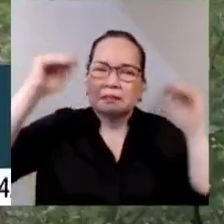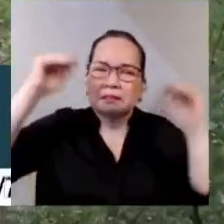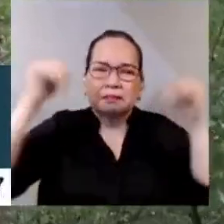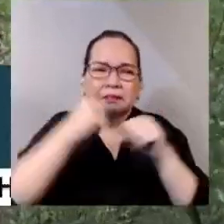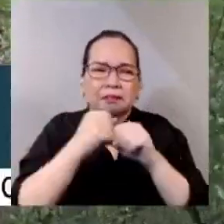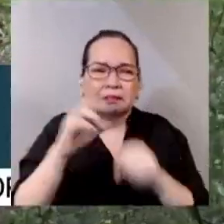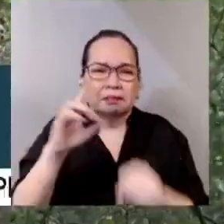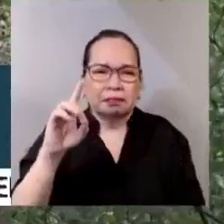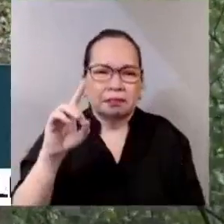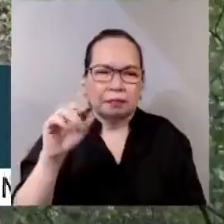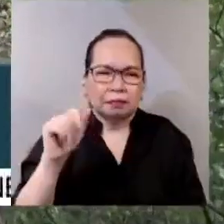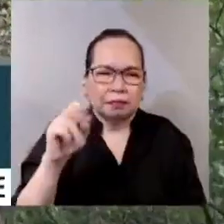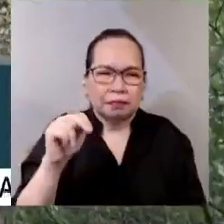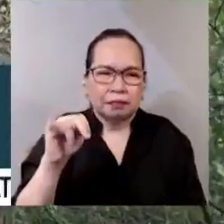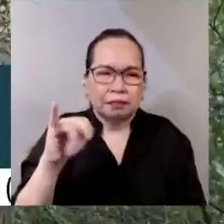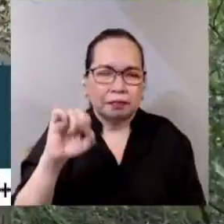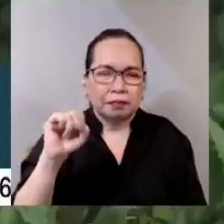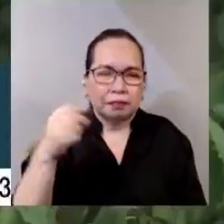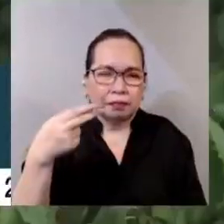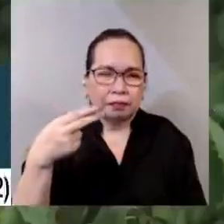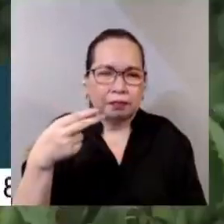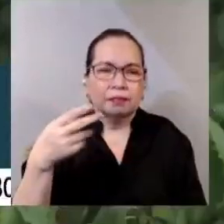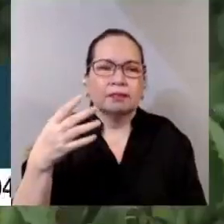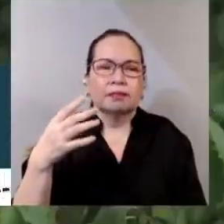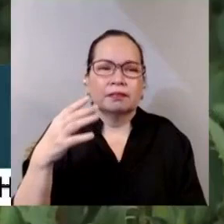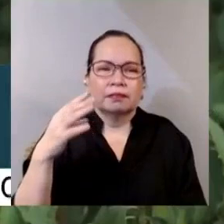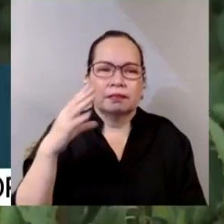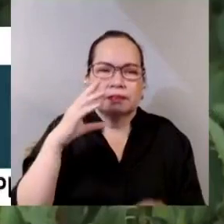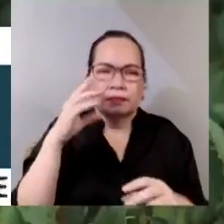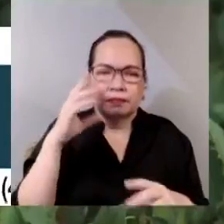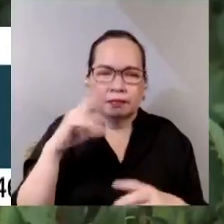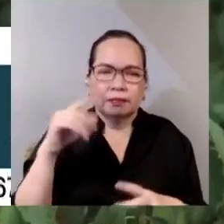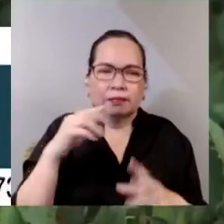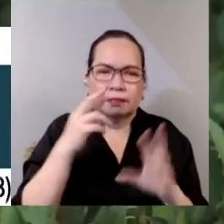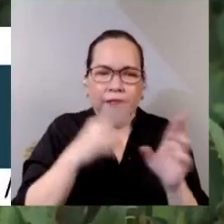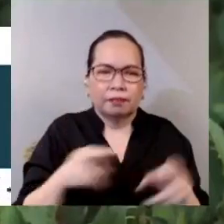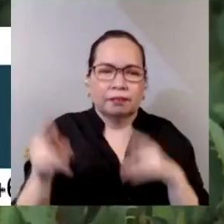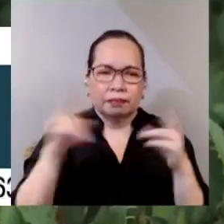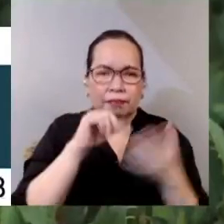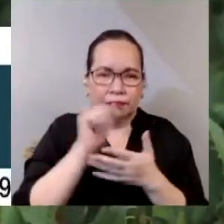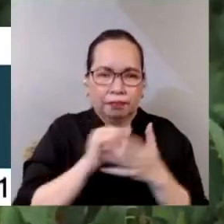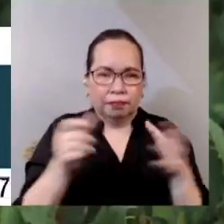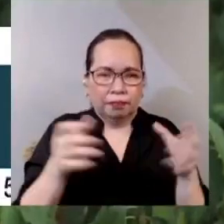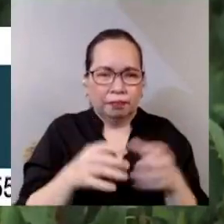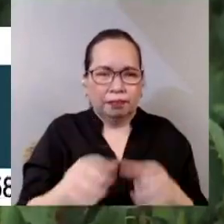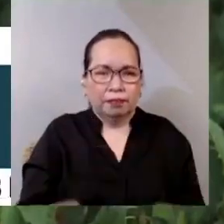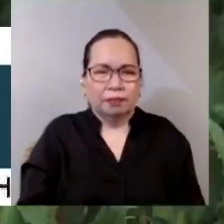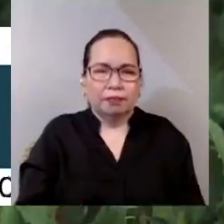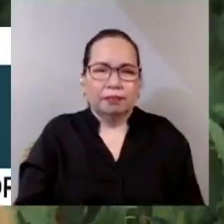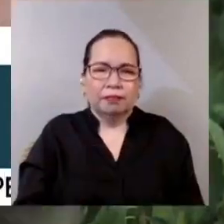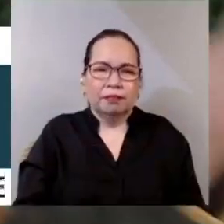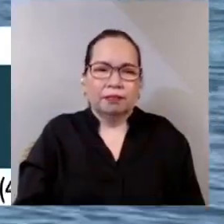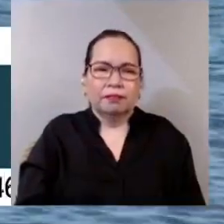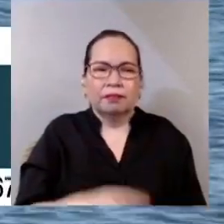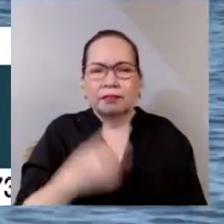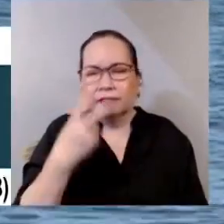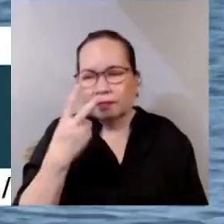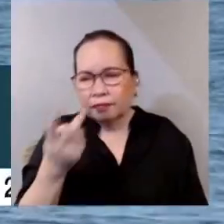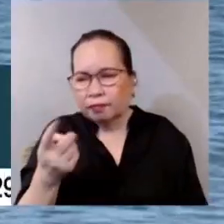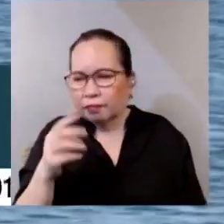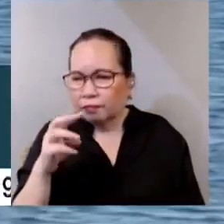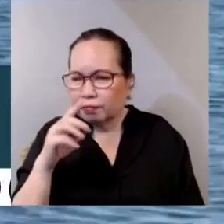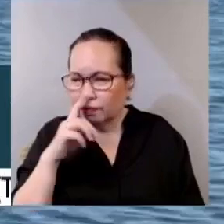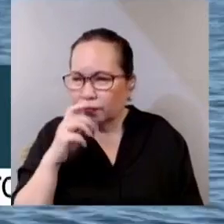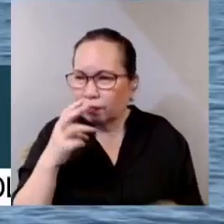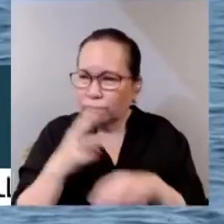recycled art activist Thomas Dambo. When I come to an area and then I see there's a piece of driftwood and I hear a story about the